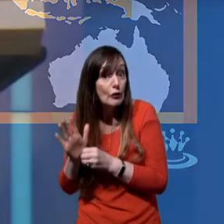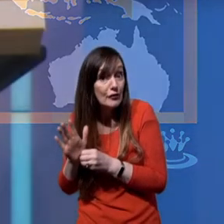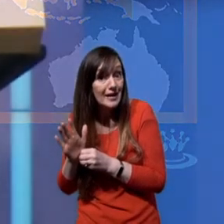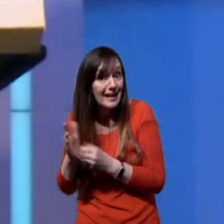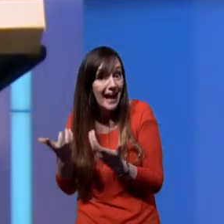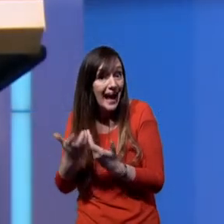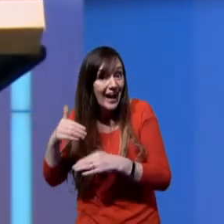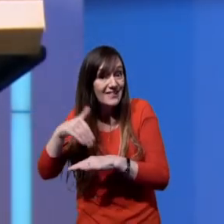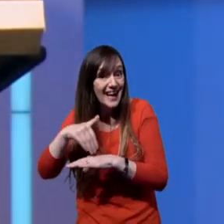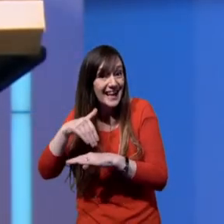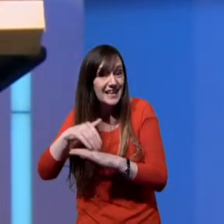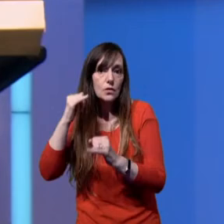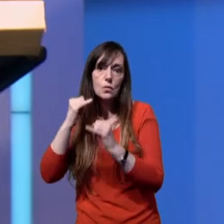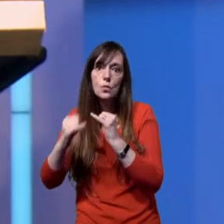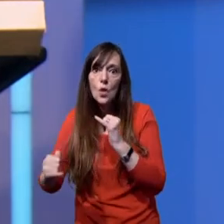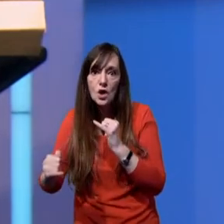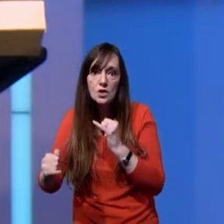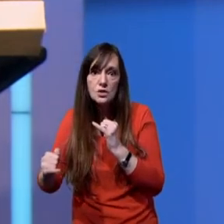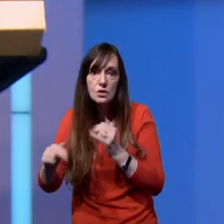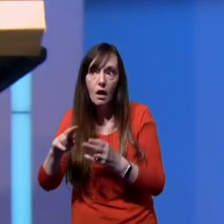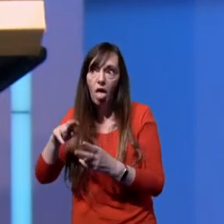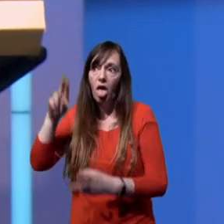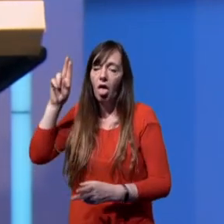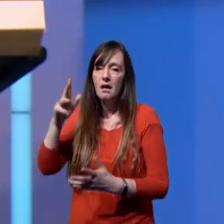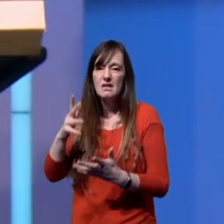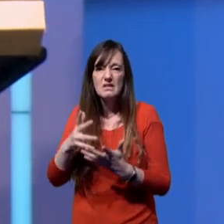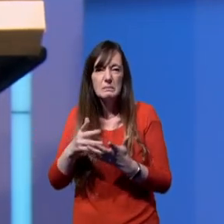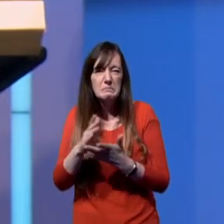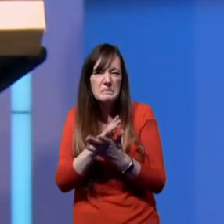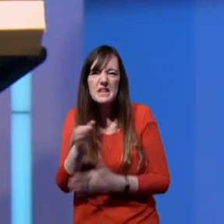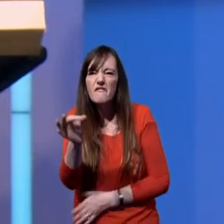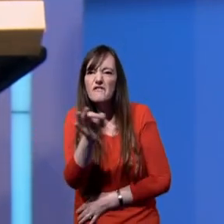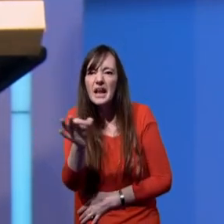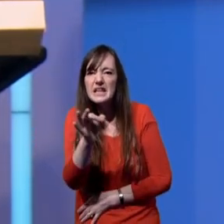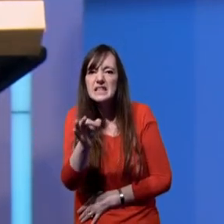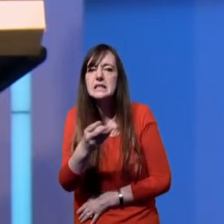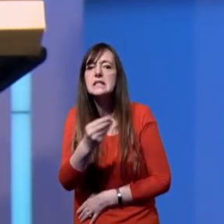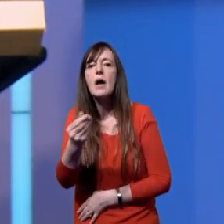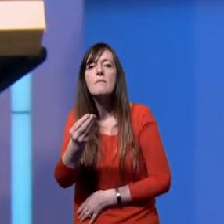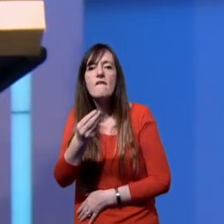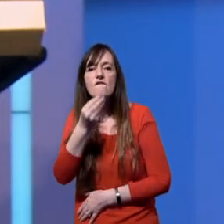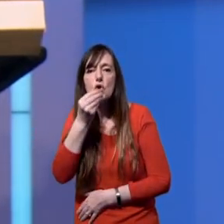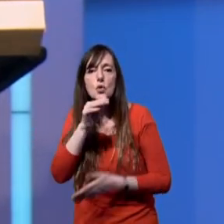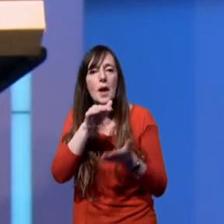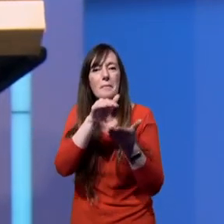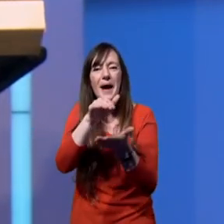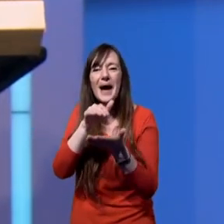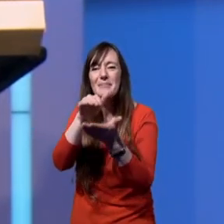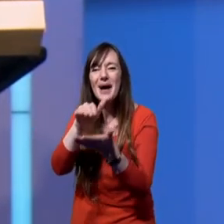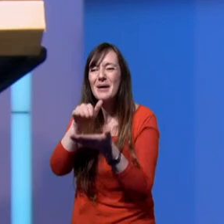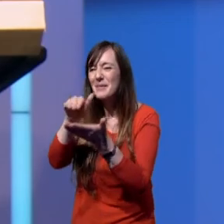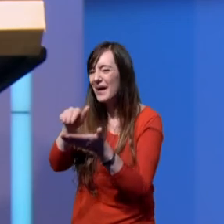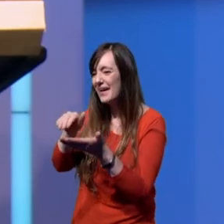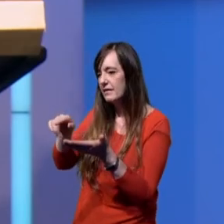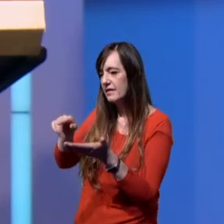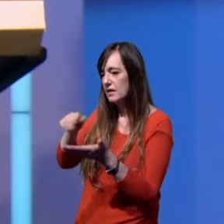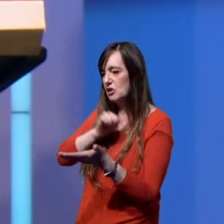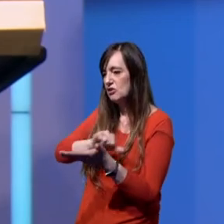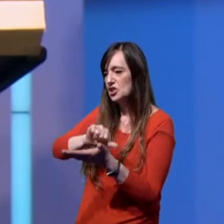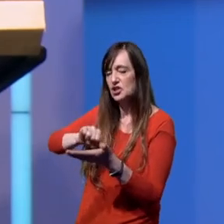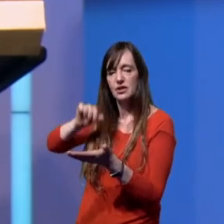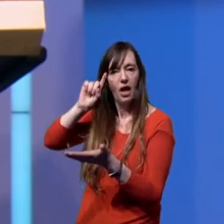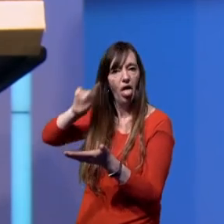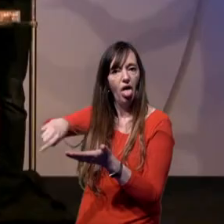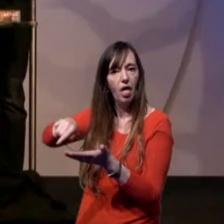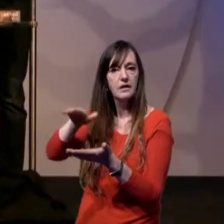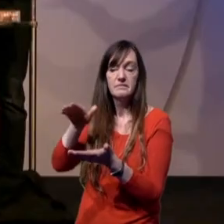worse. Food supplies in villages in some parts of the world simply don't get to you if you are a